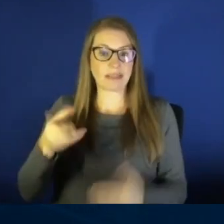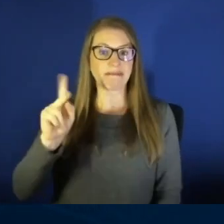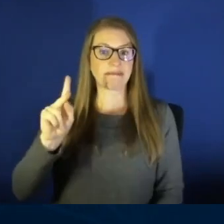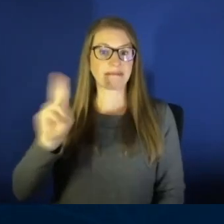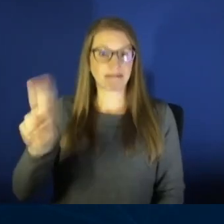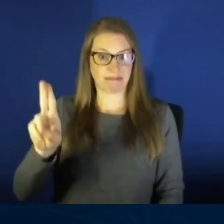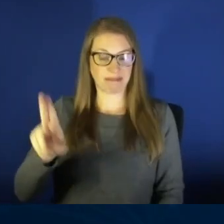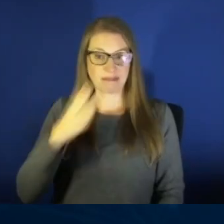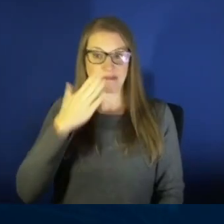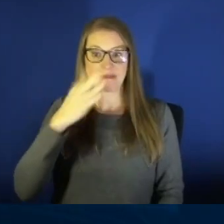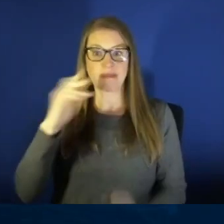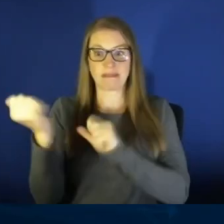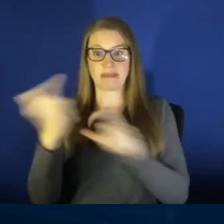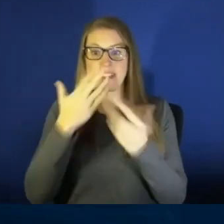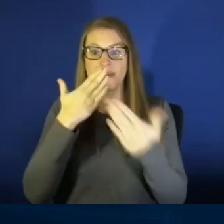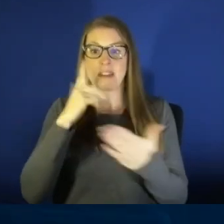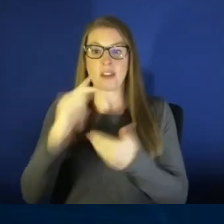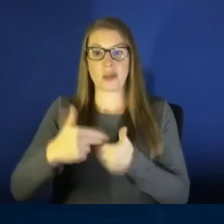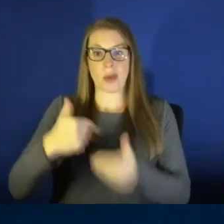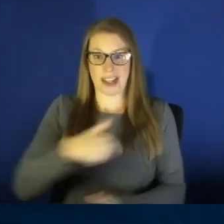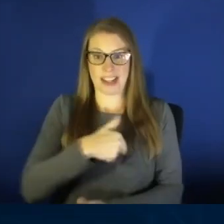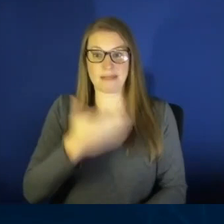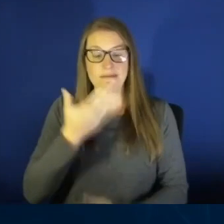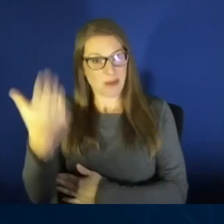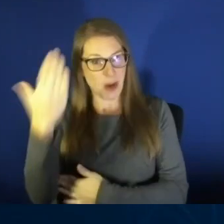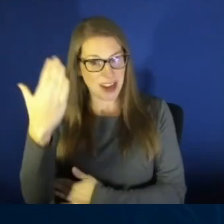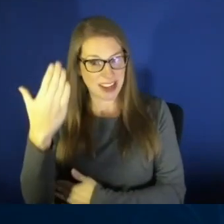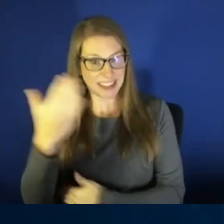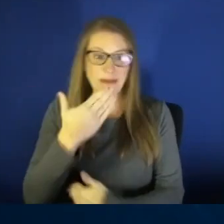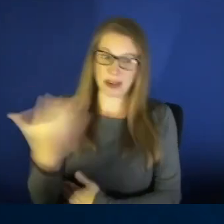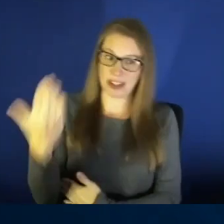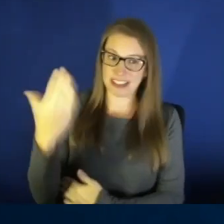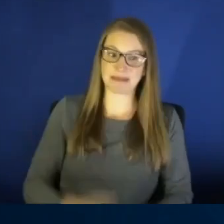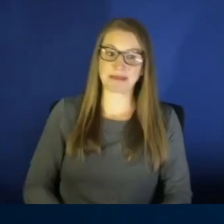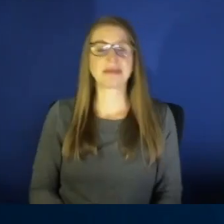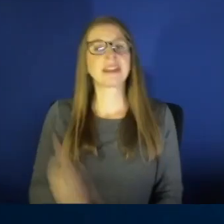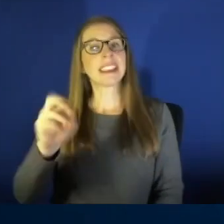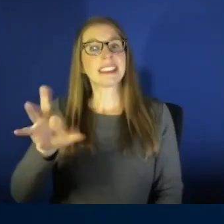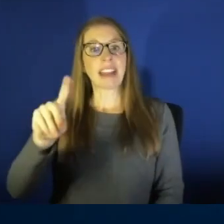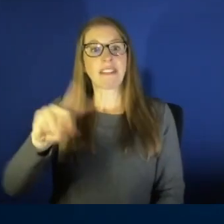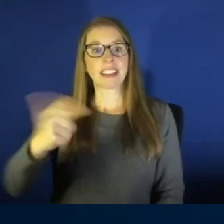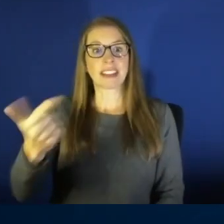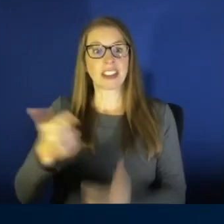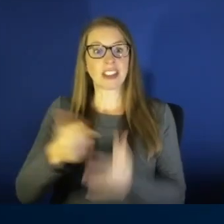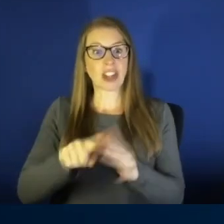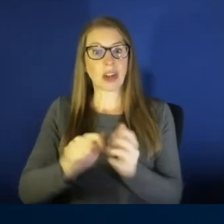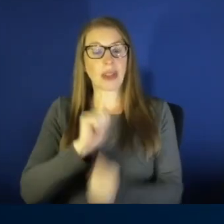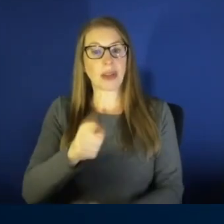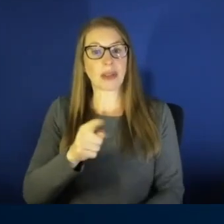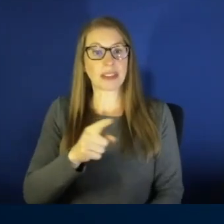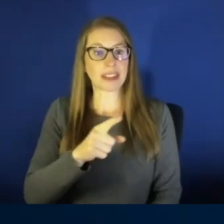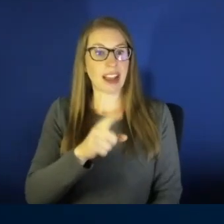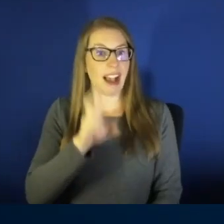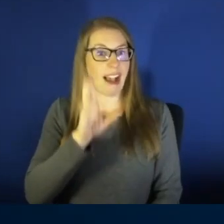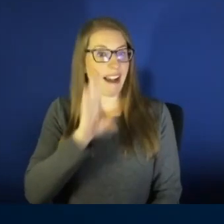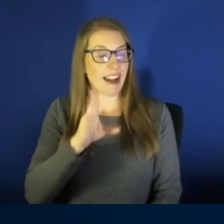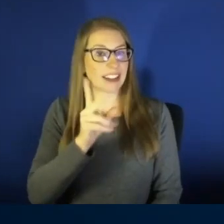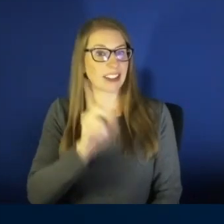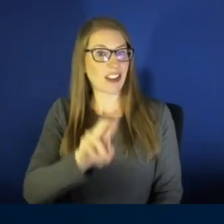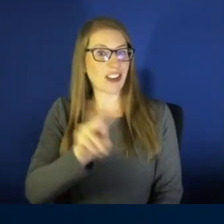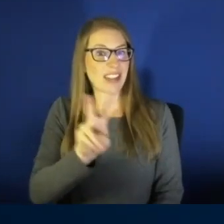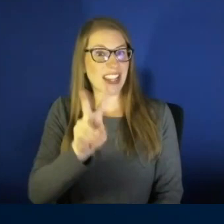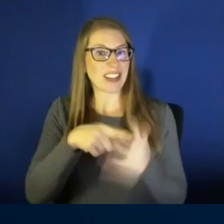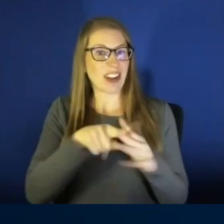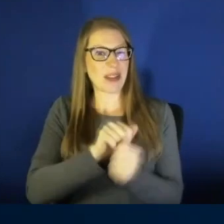us. Good morning. Good morning. Good morning. David, let's start with you. Hi, Dr. V. How are you? Good morning. Good to see you. David, let's start with you.